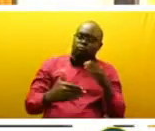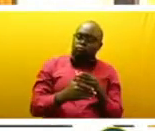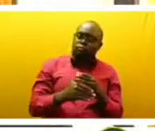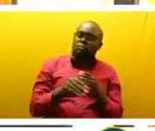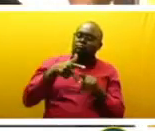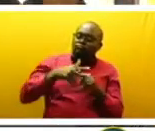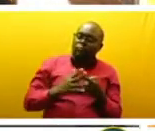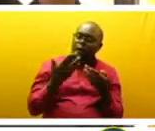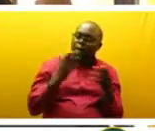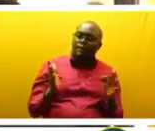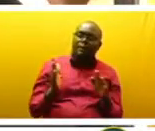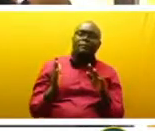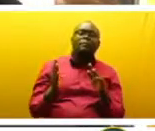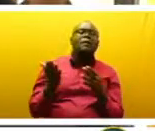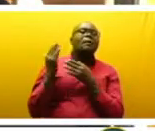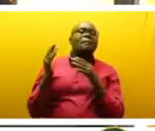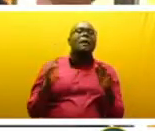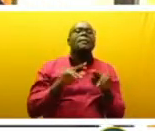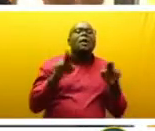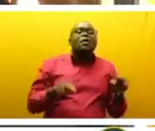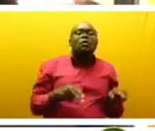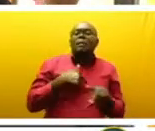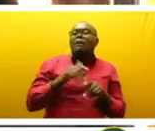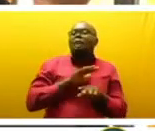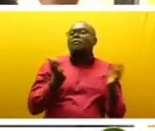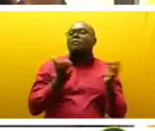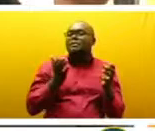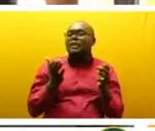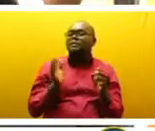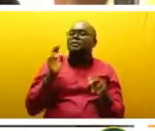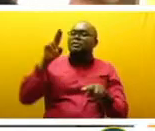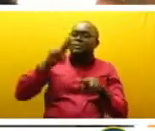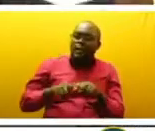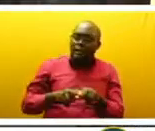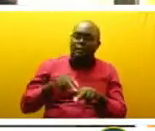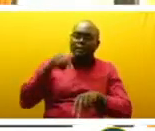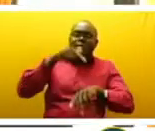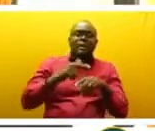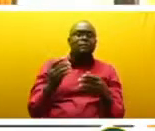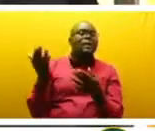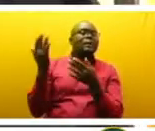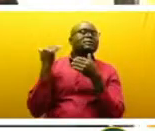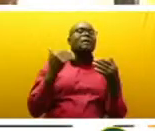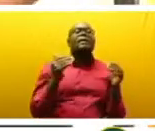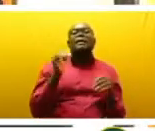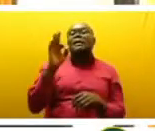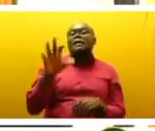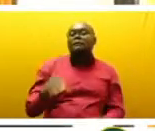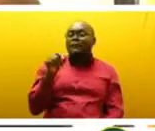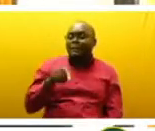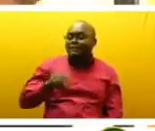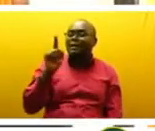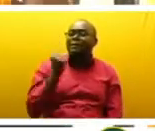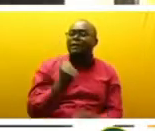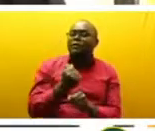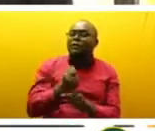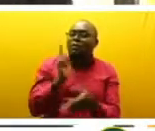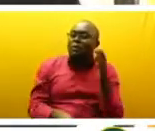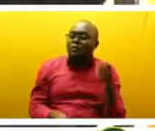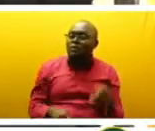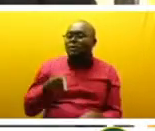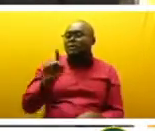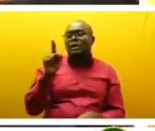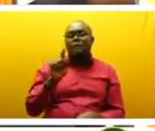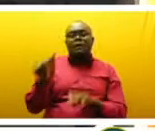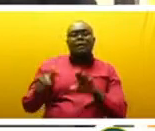bathroom, that plumber has no business being in your bathroom when you are showering. If you find him at that time, you tell him, get